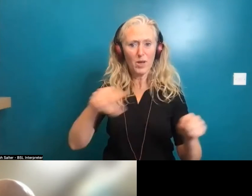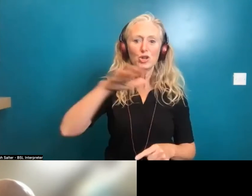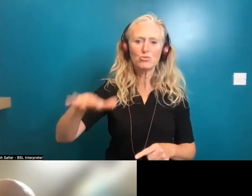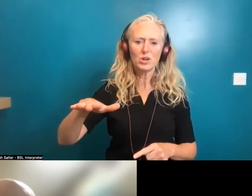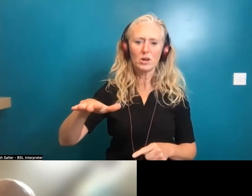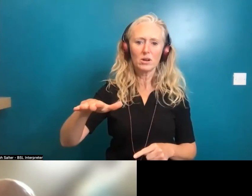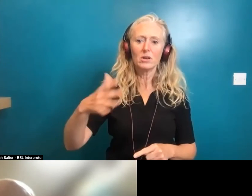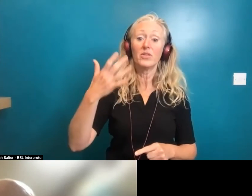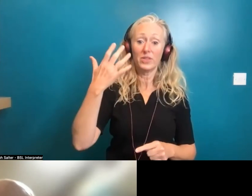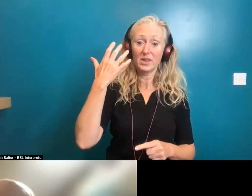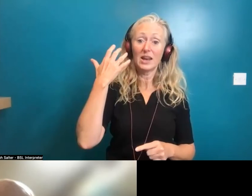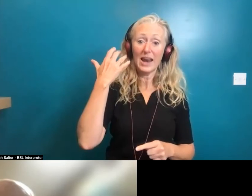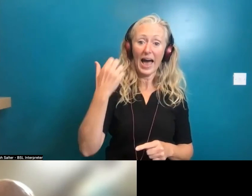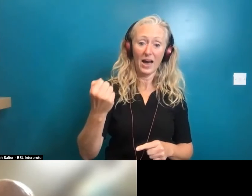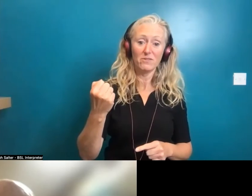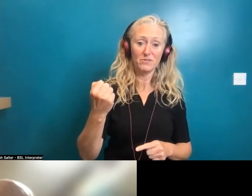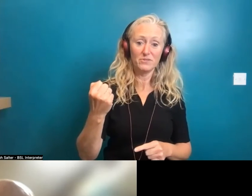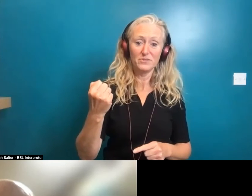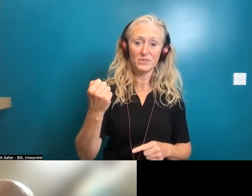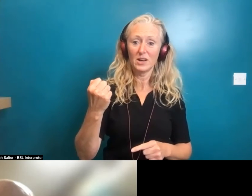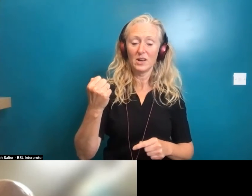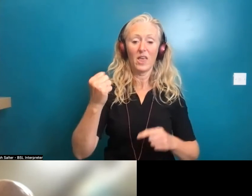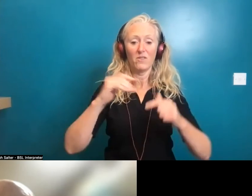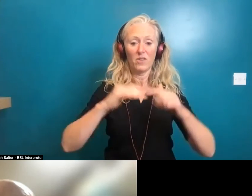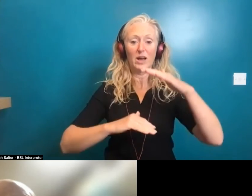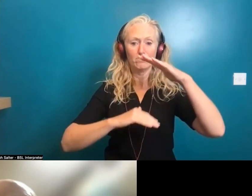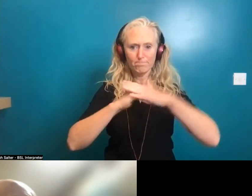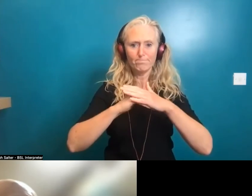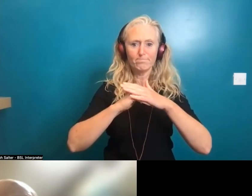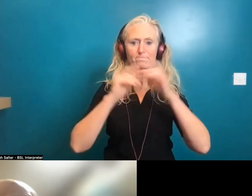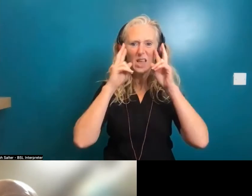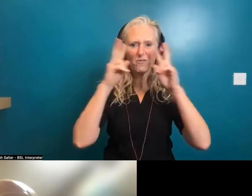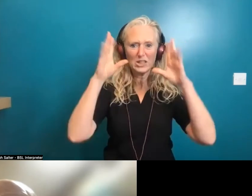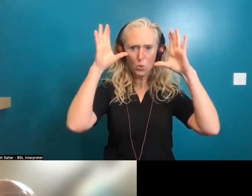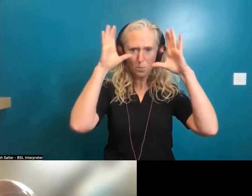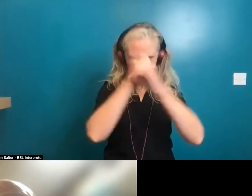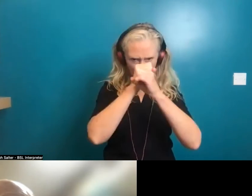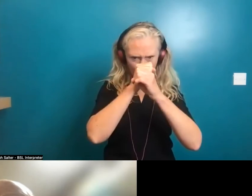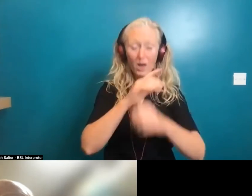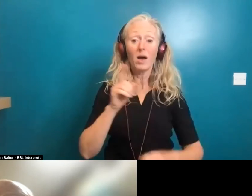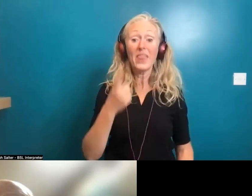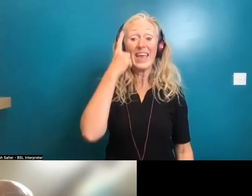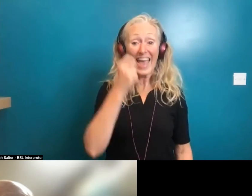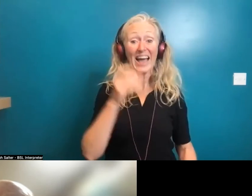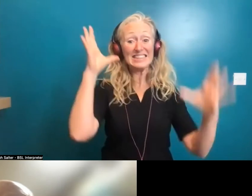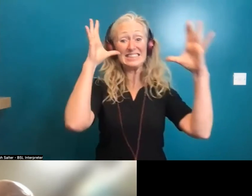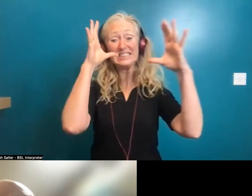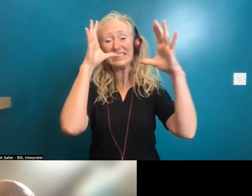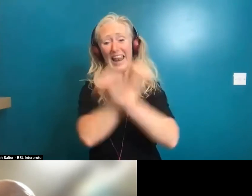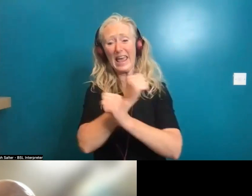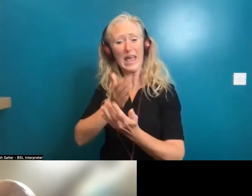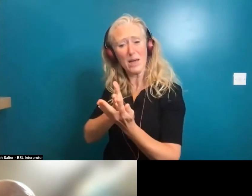very profound blindness can sleep like babies,